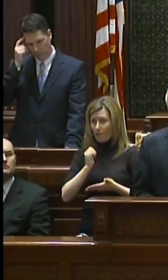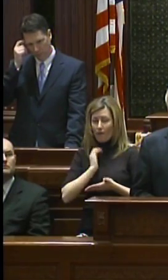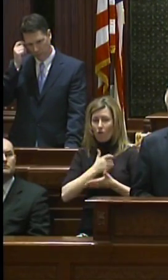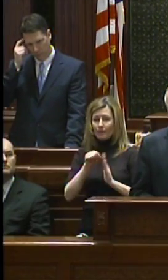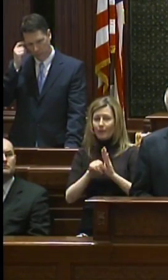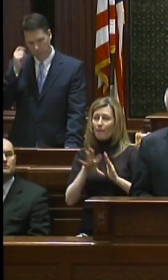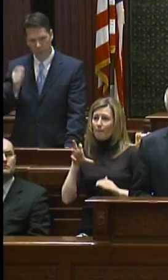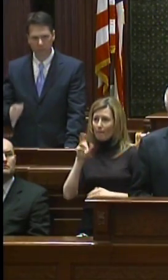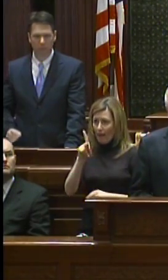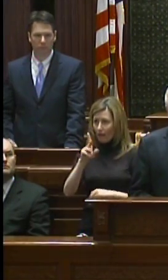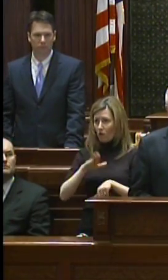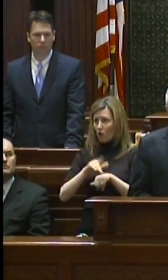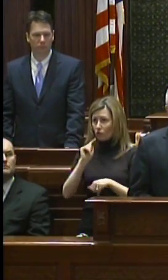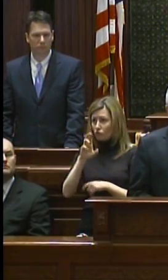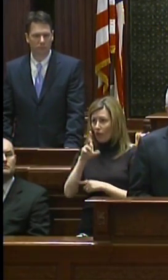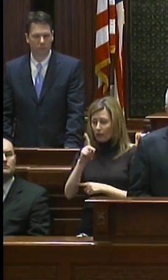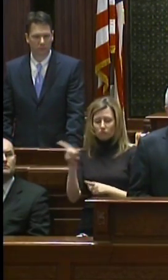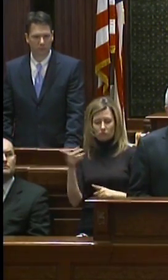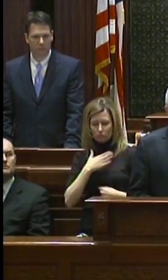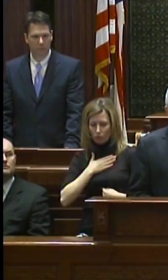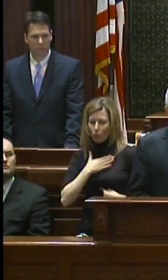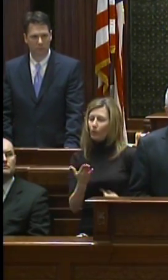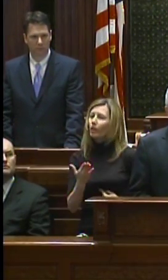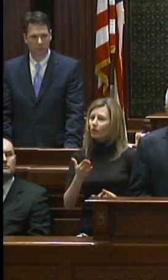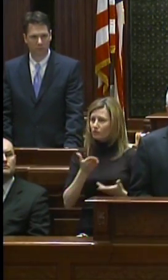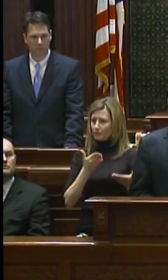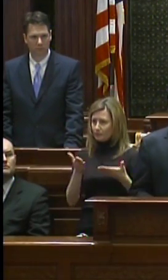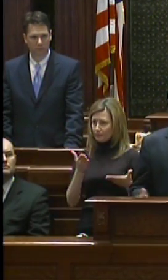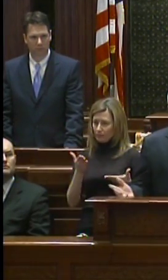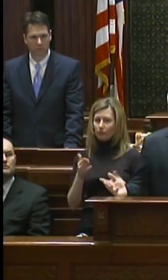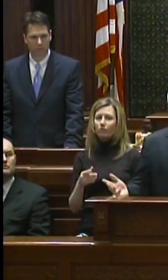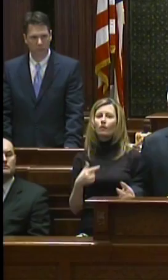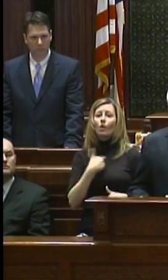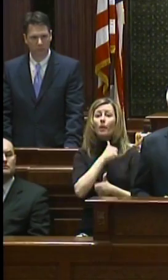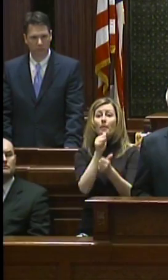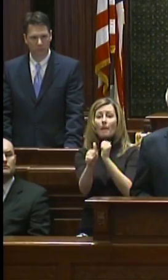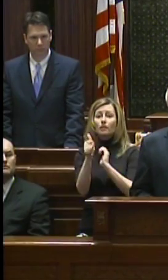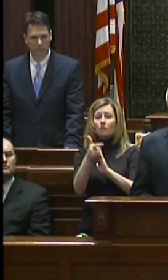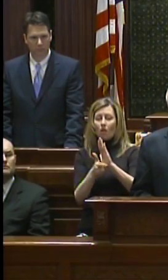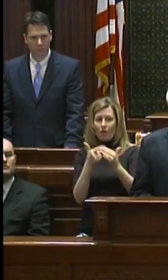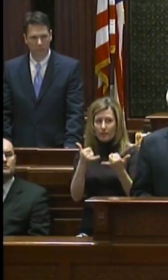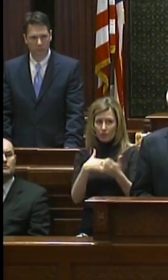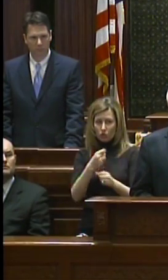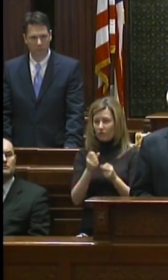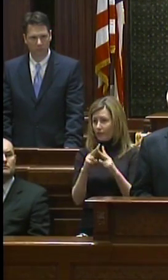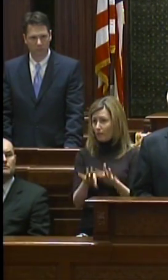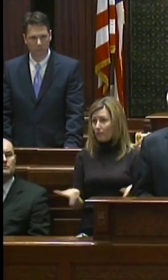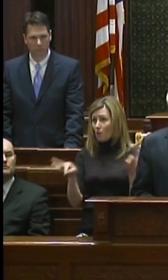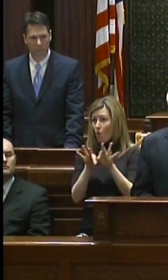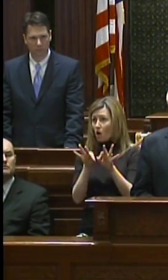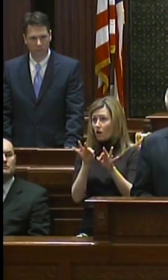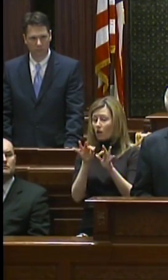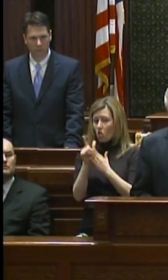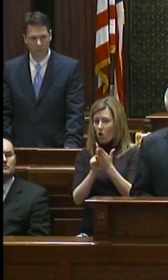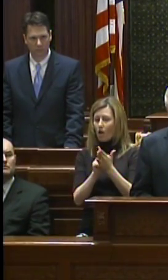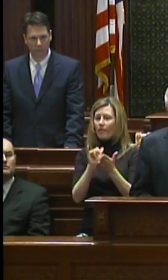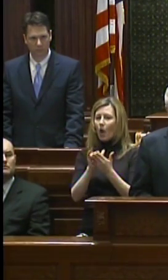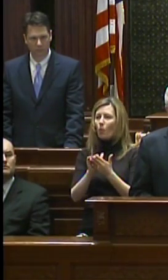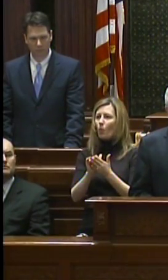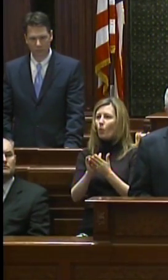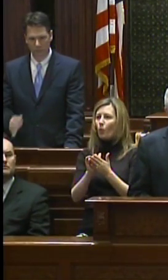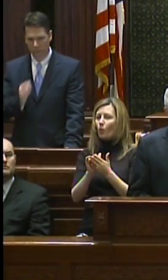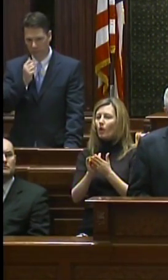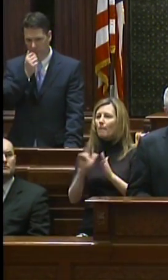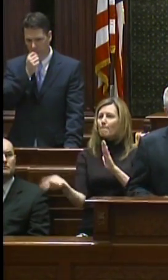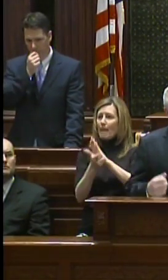state back on track, he was willing to help and serve. We passed a law this year, a very important law that will ban texting